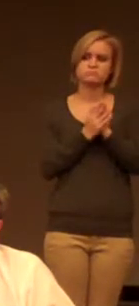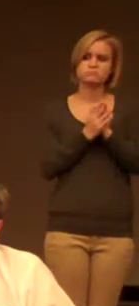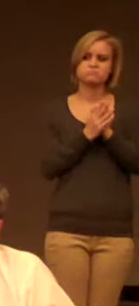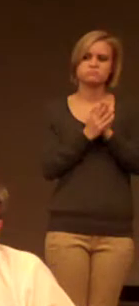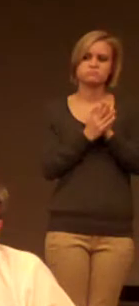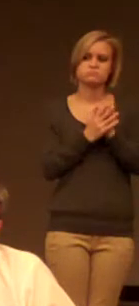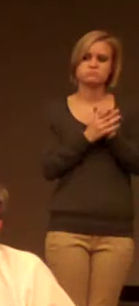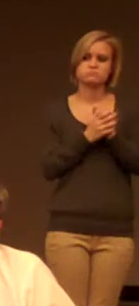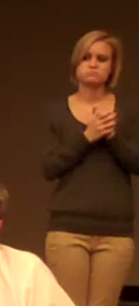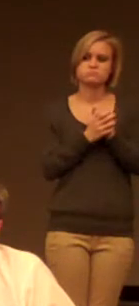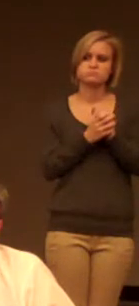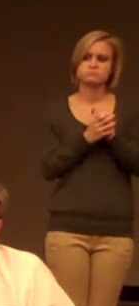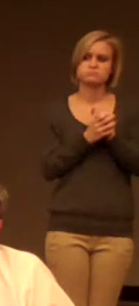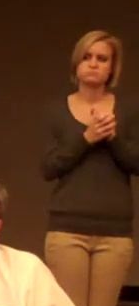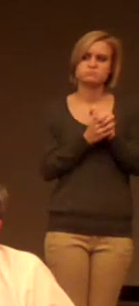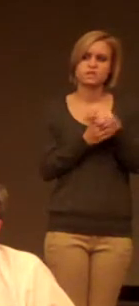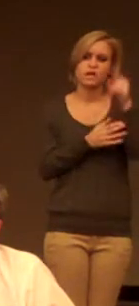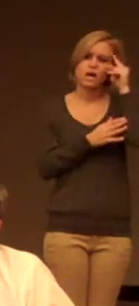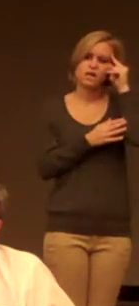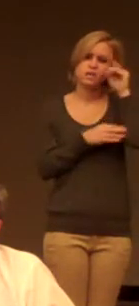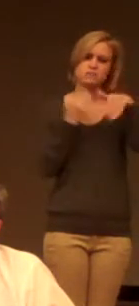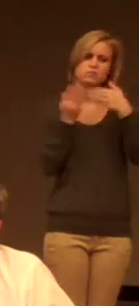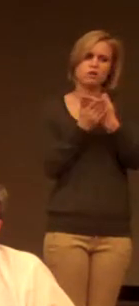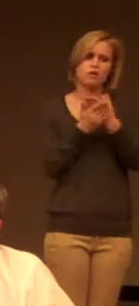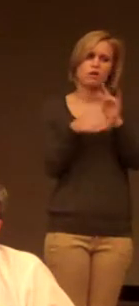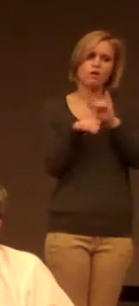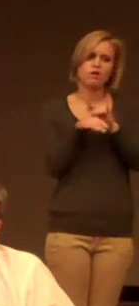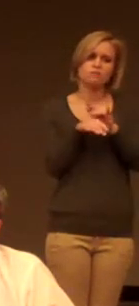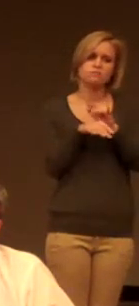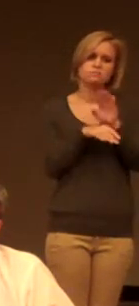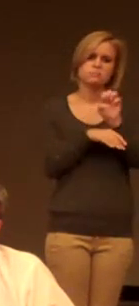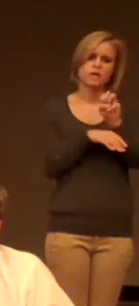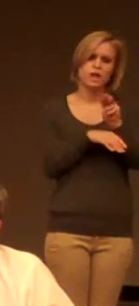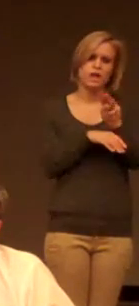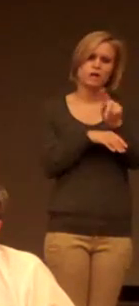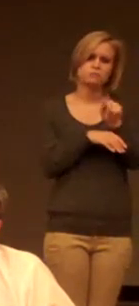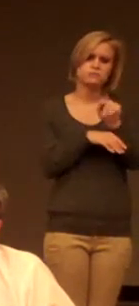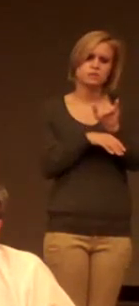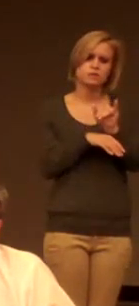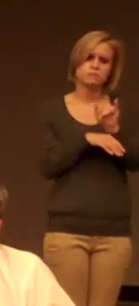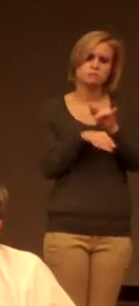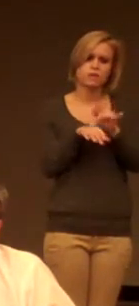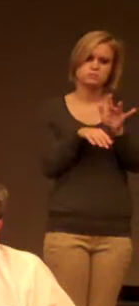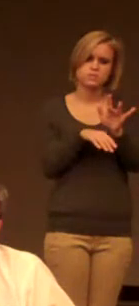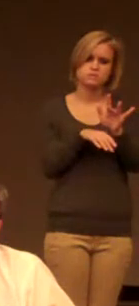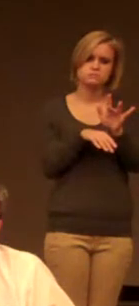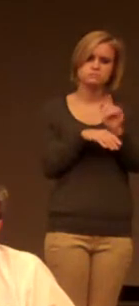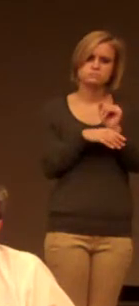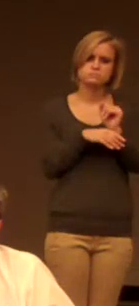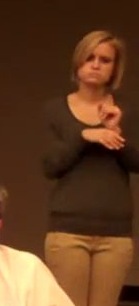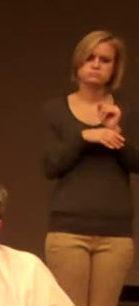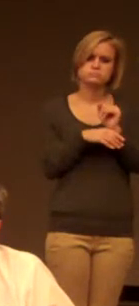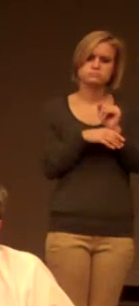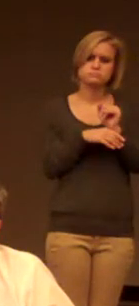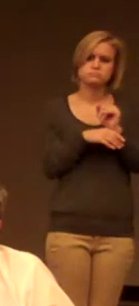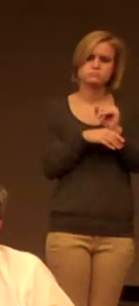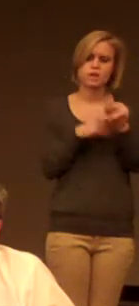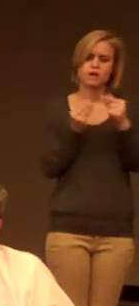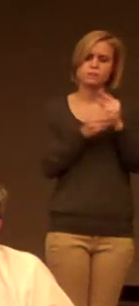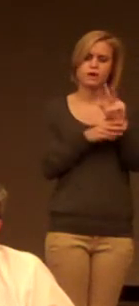They're empty. I think they're all empty. The diocese spent on that building about $3.5